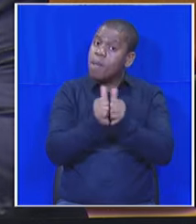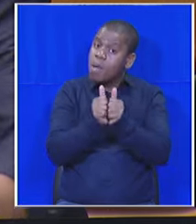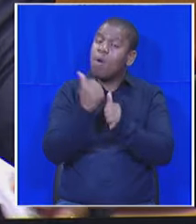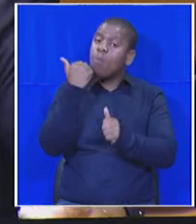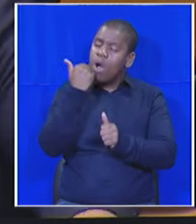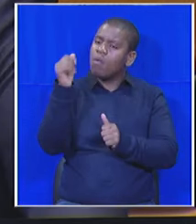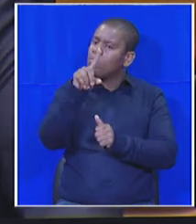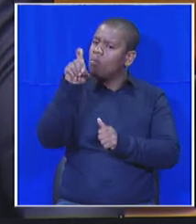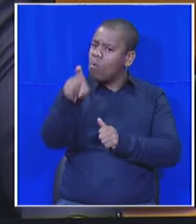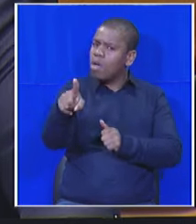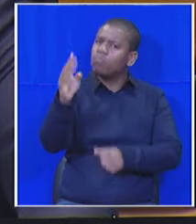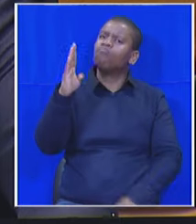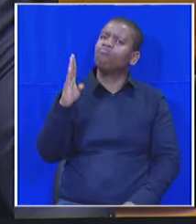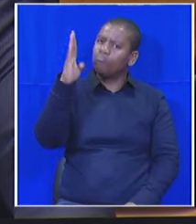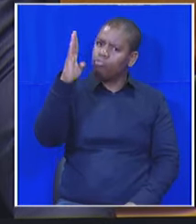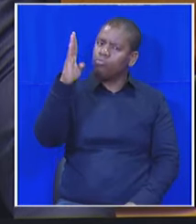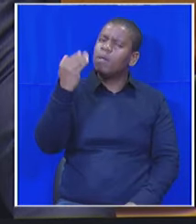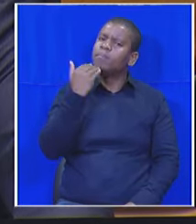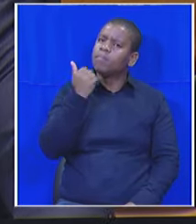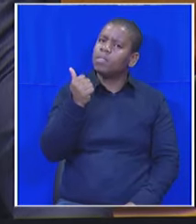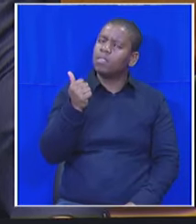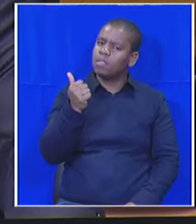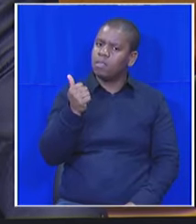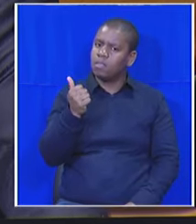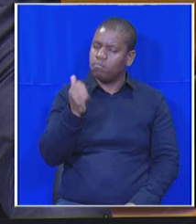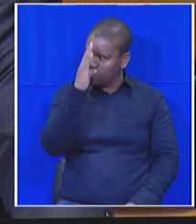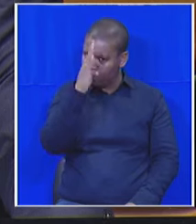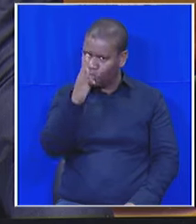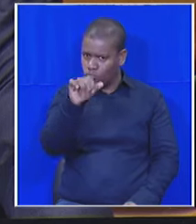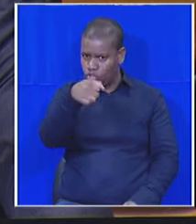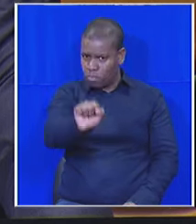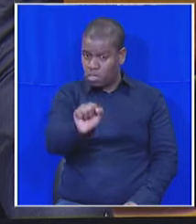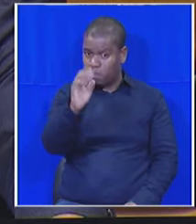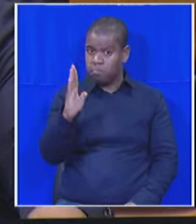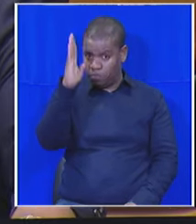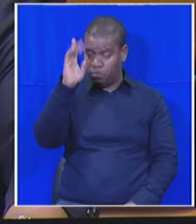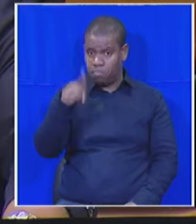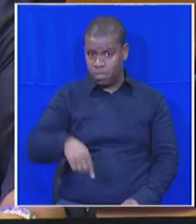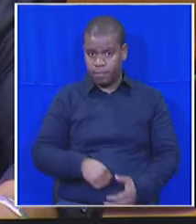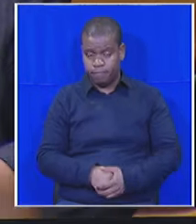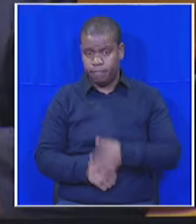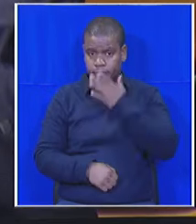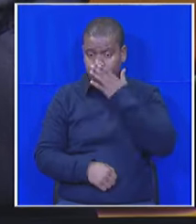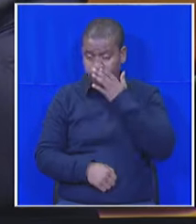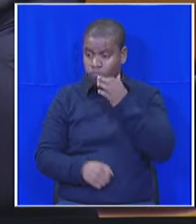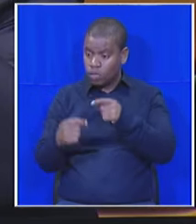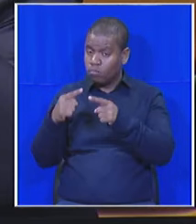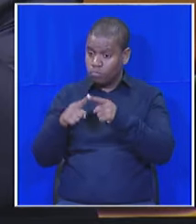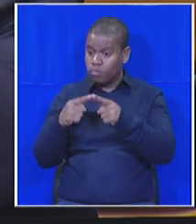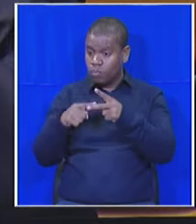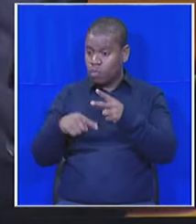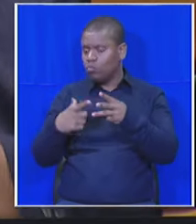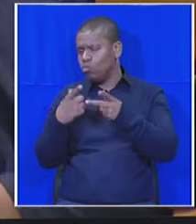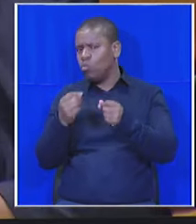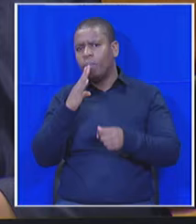a member a question, you go through the chair. That having not been done, I would allow the